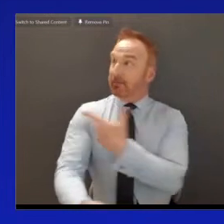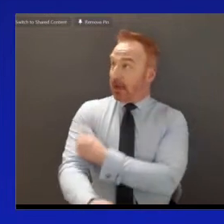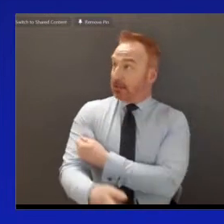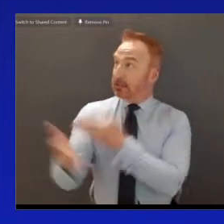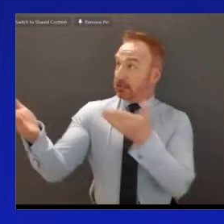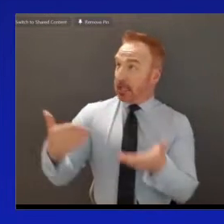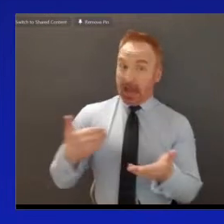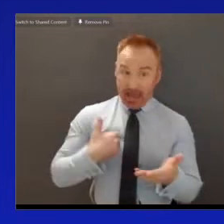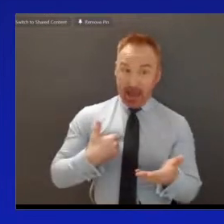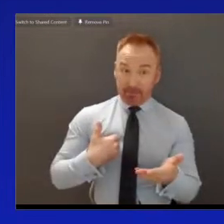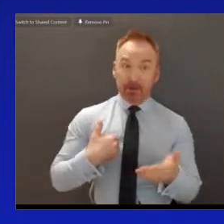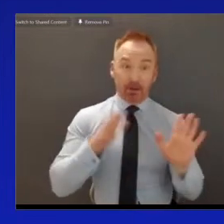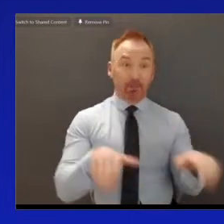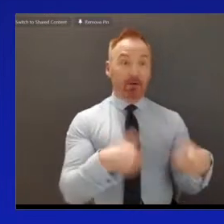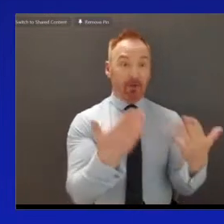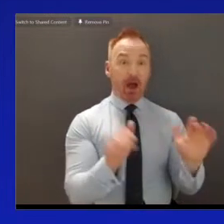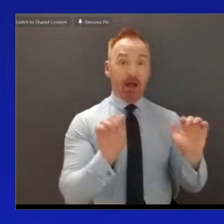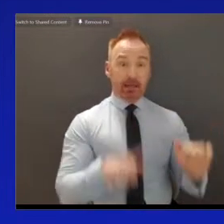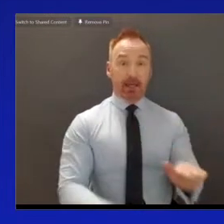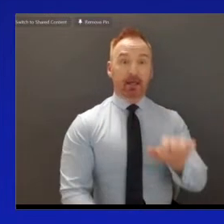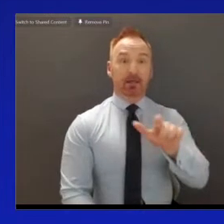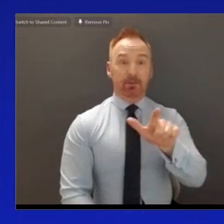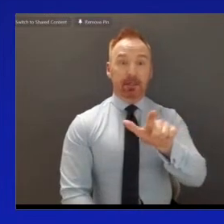supply to make that possible.